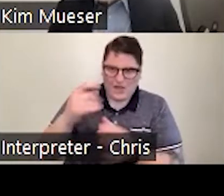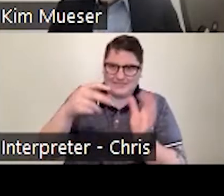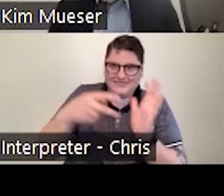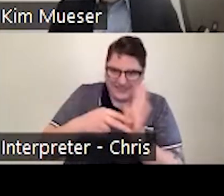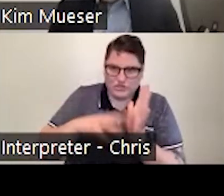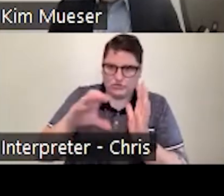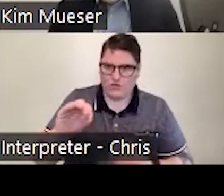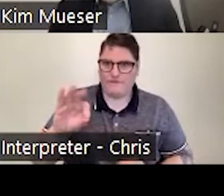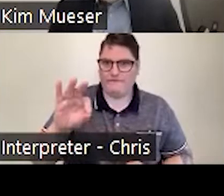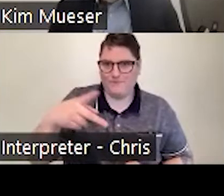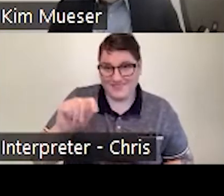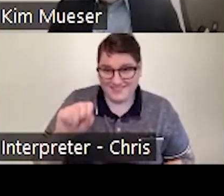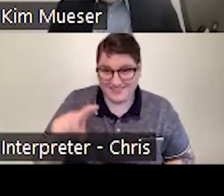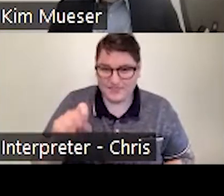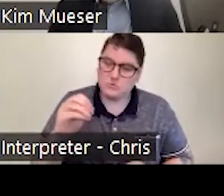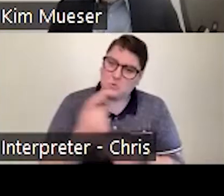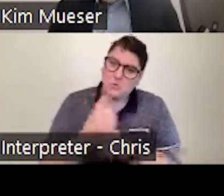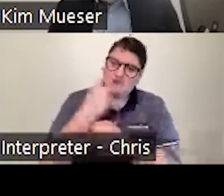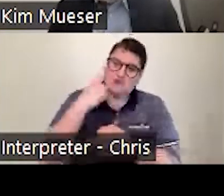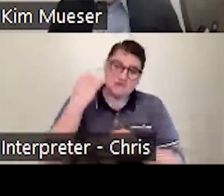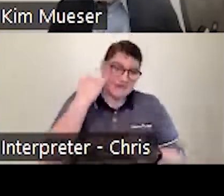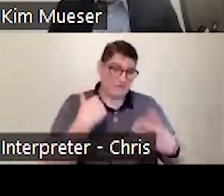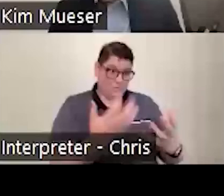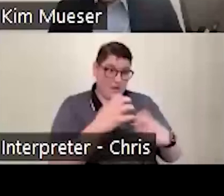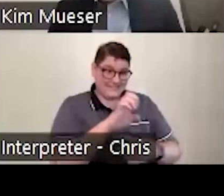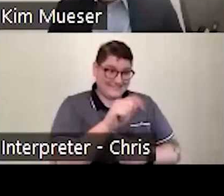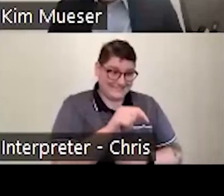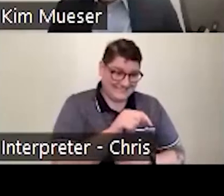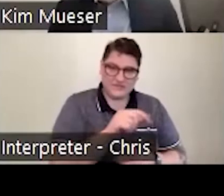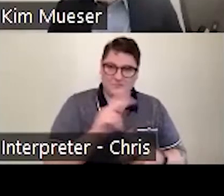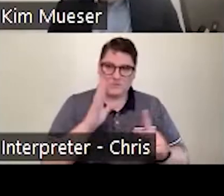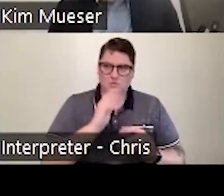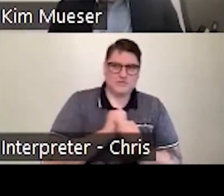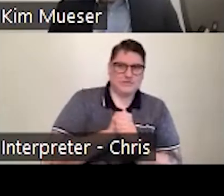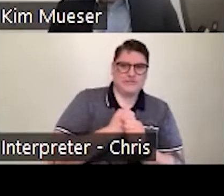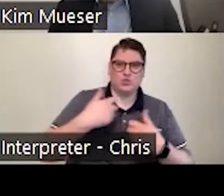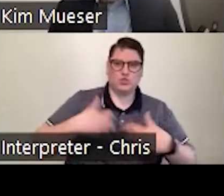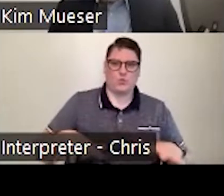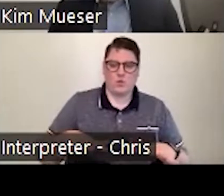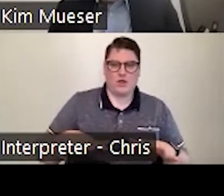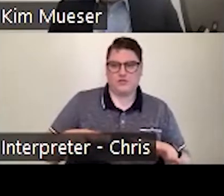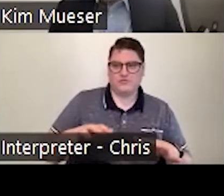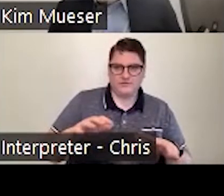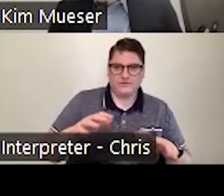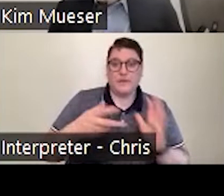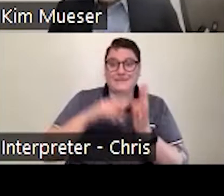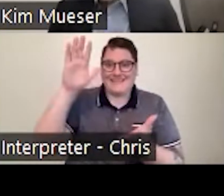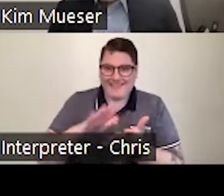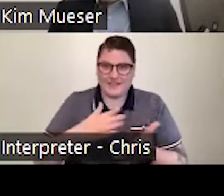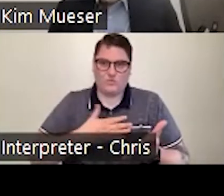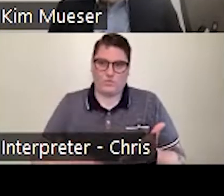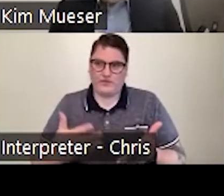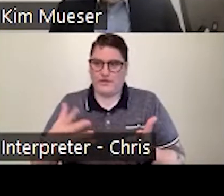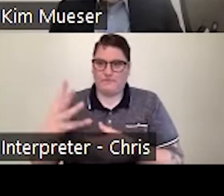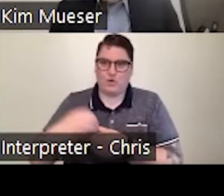So it only makes sense that it's going to have at least some degree of lower acceptability to at least a subgroup of